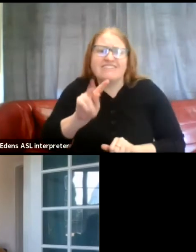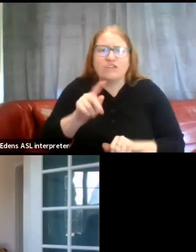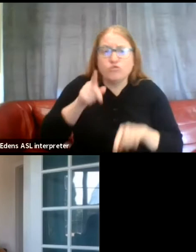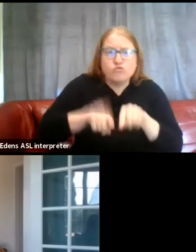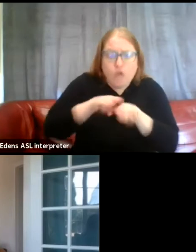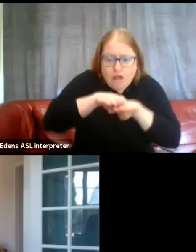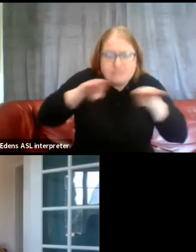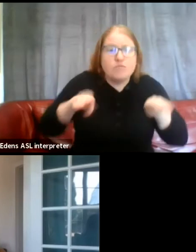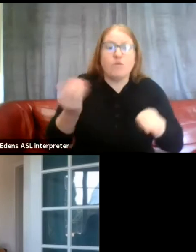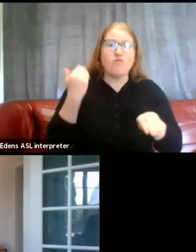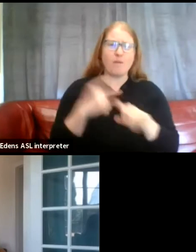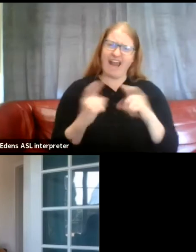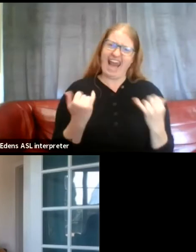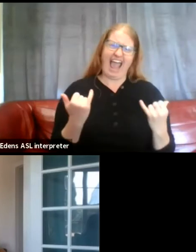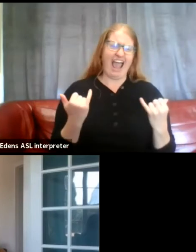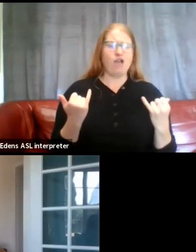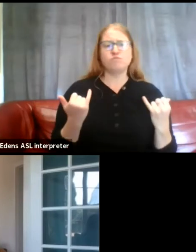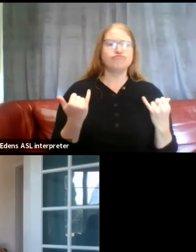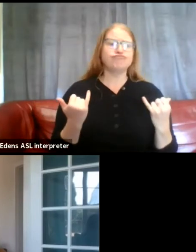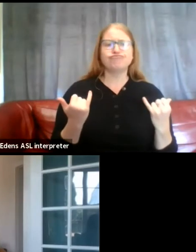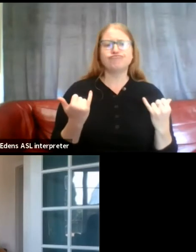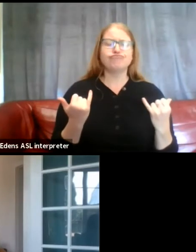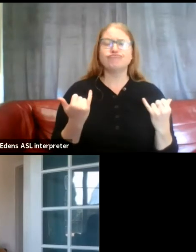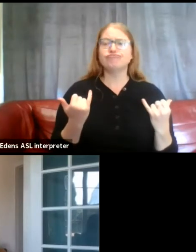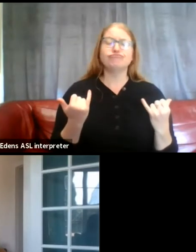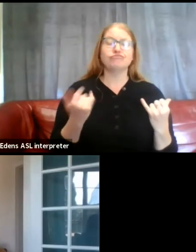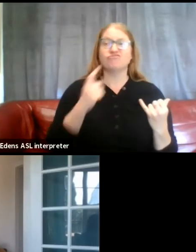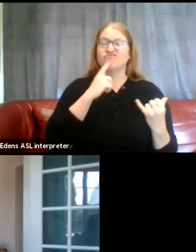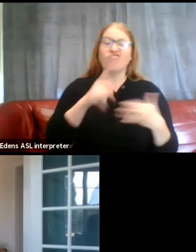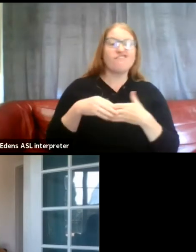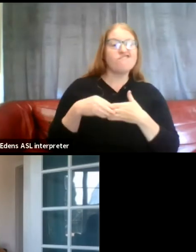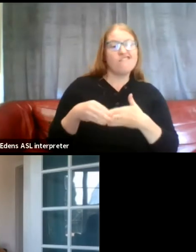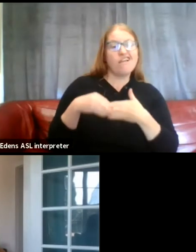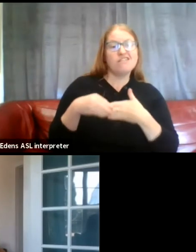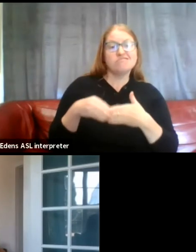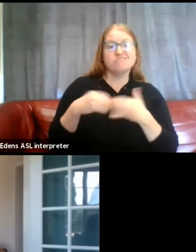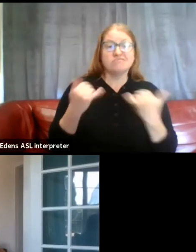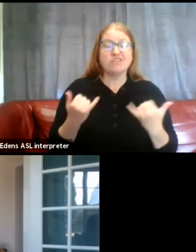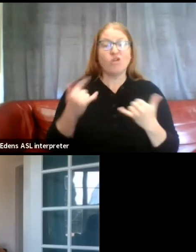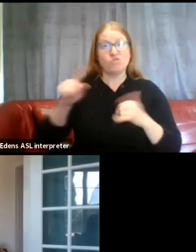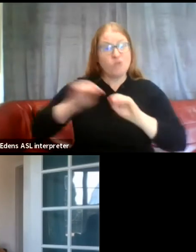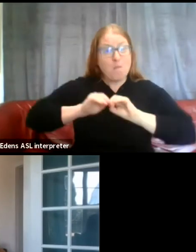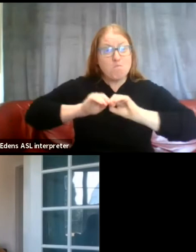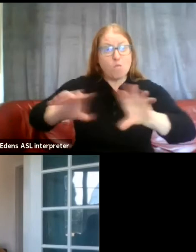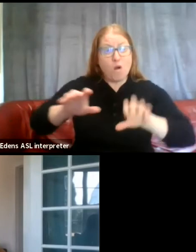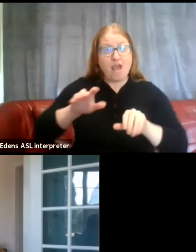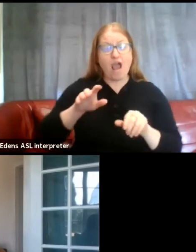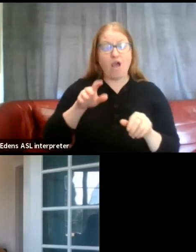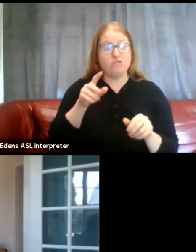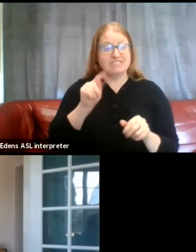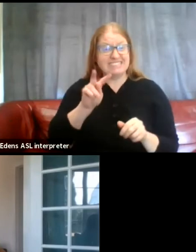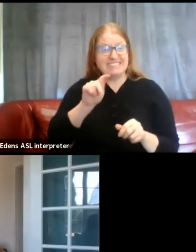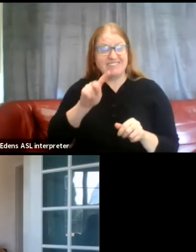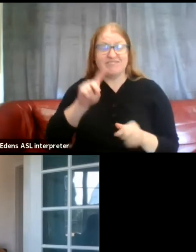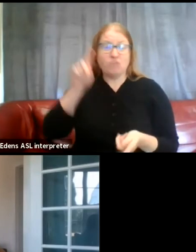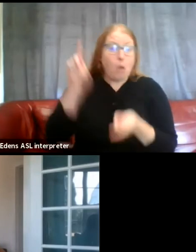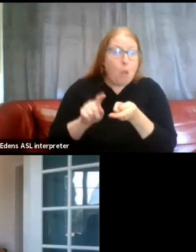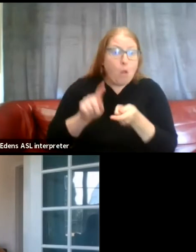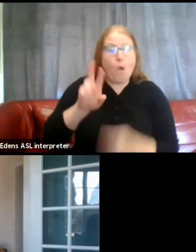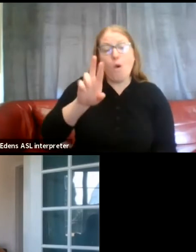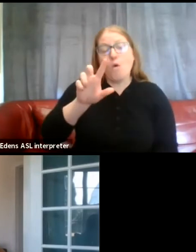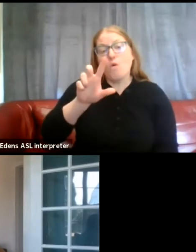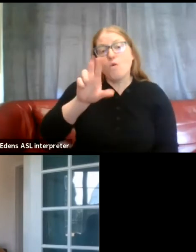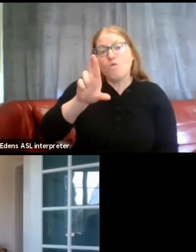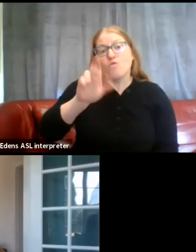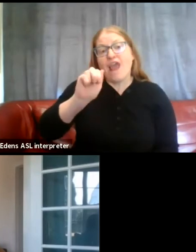point, to me, the freeing thing is that you can actually put shows that got low ratings at the center of a conversation like that,